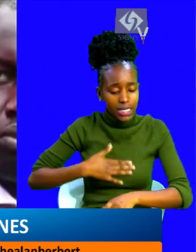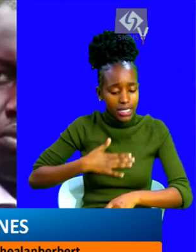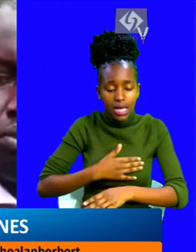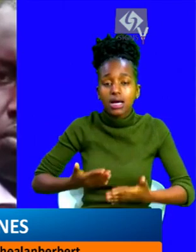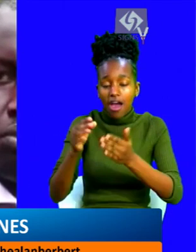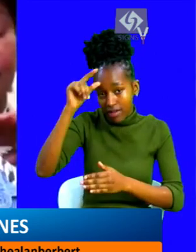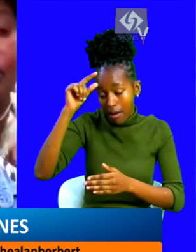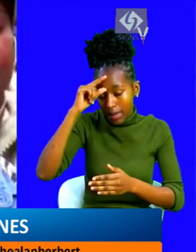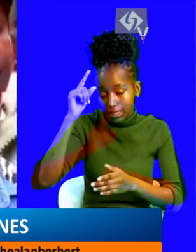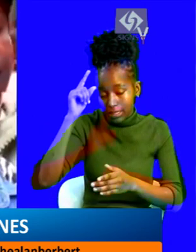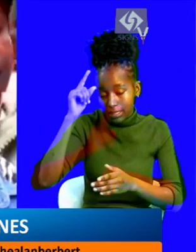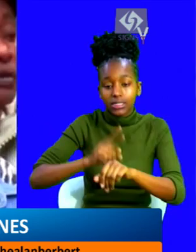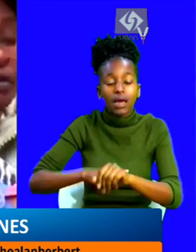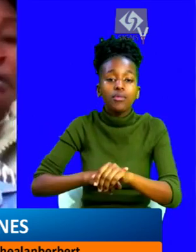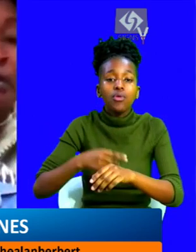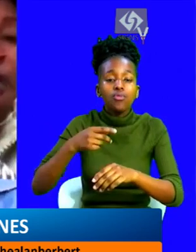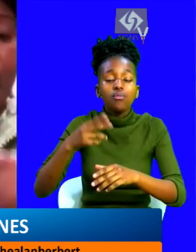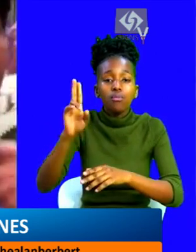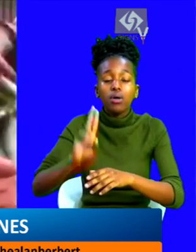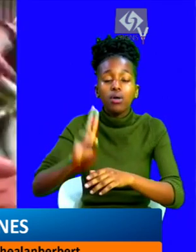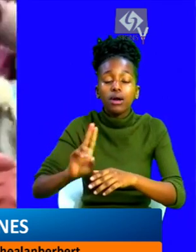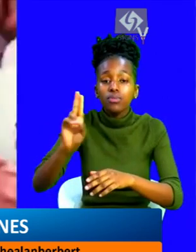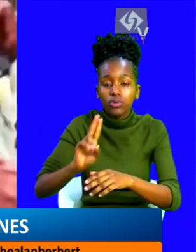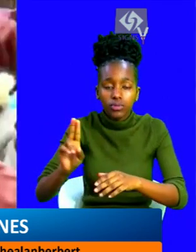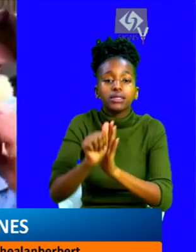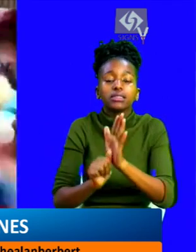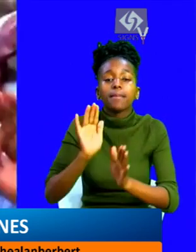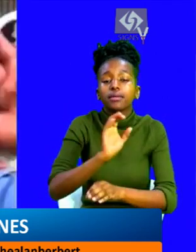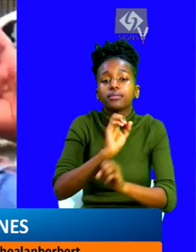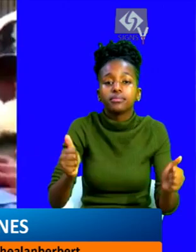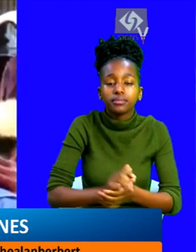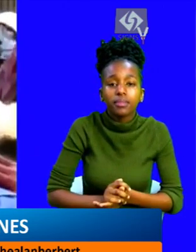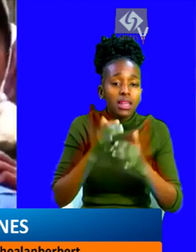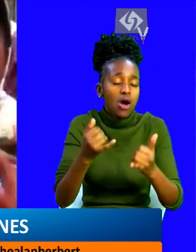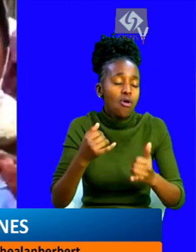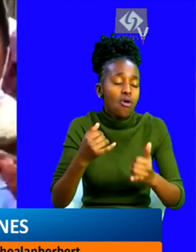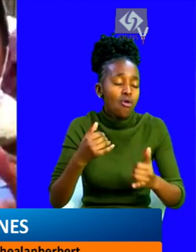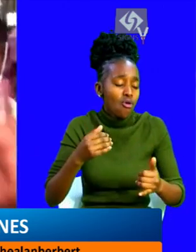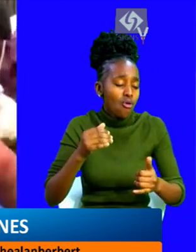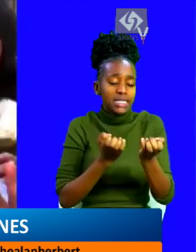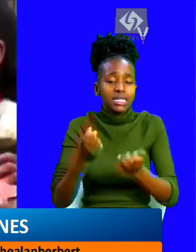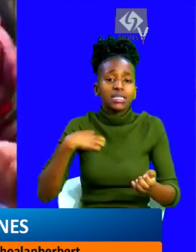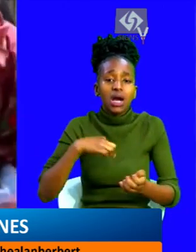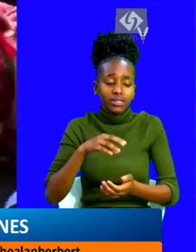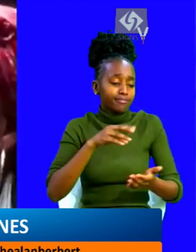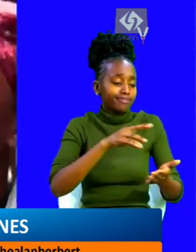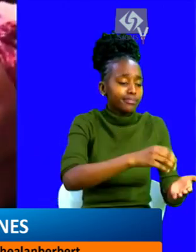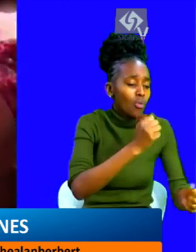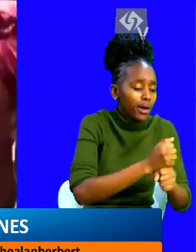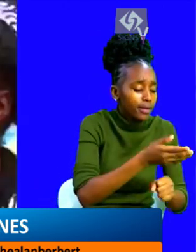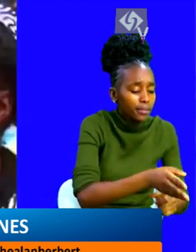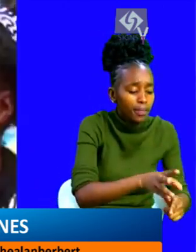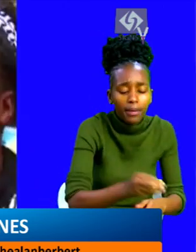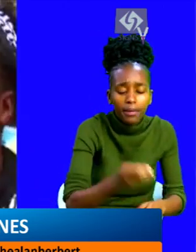Geneva to issue a statement that was issued, and they are here and they have not spoken? We